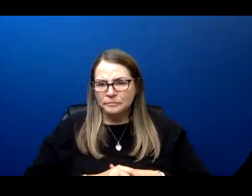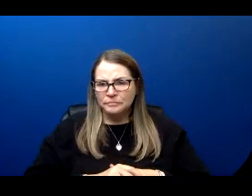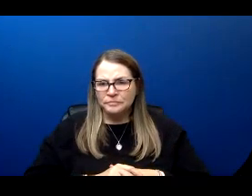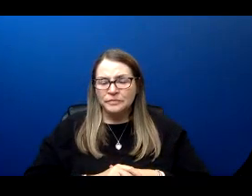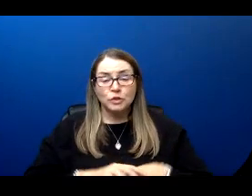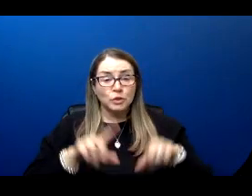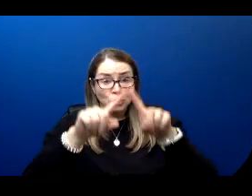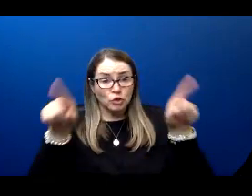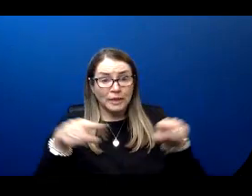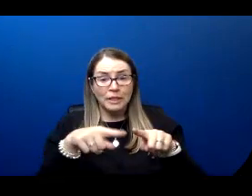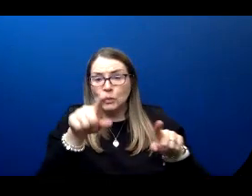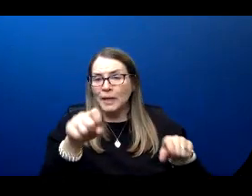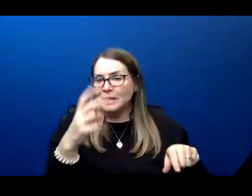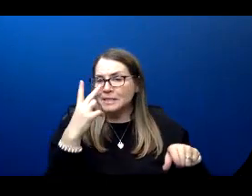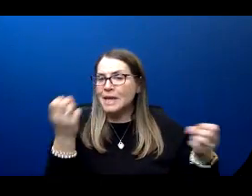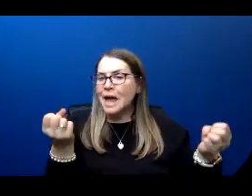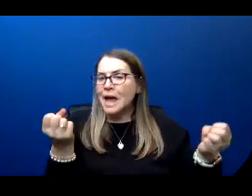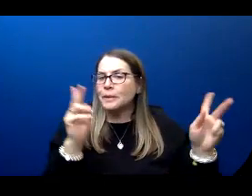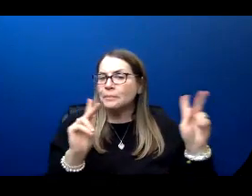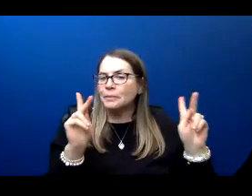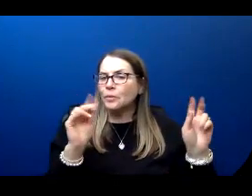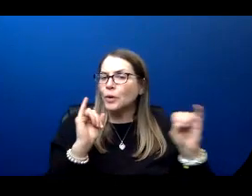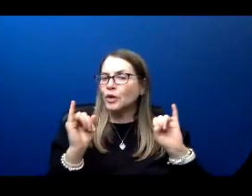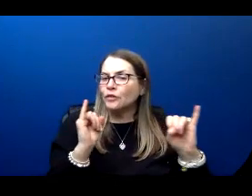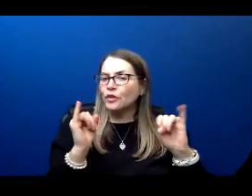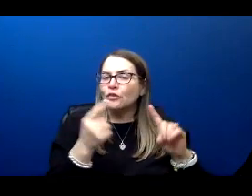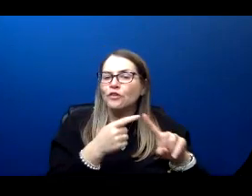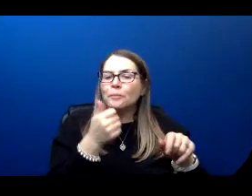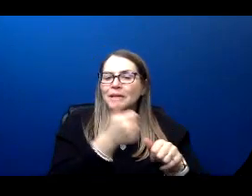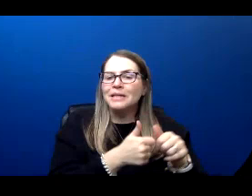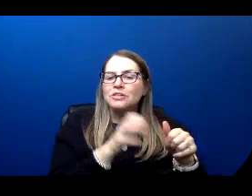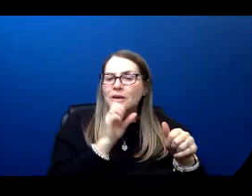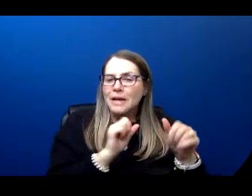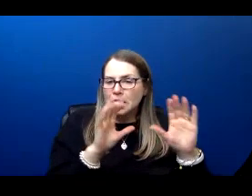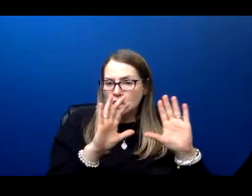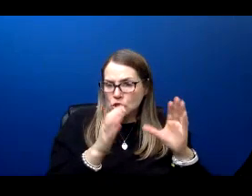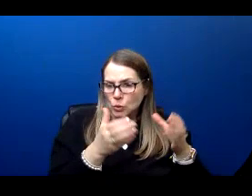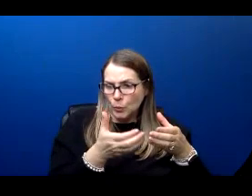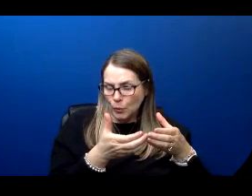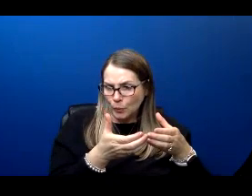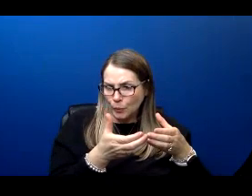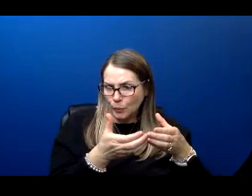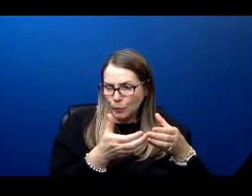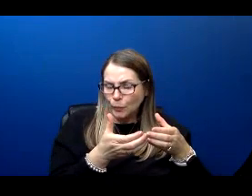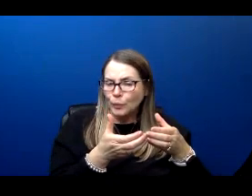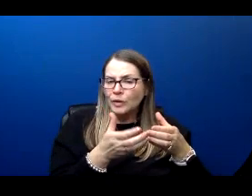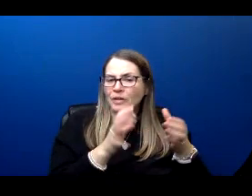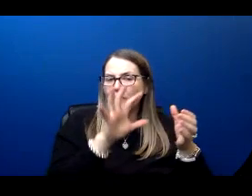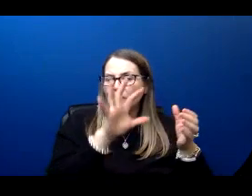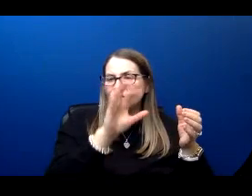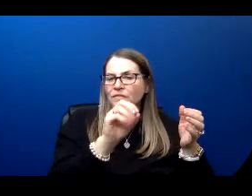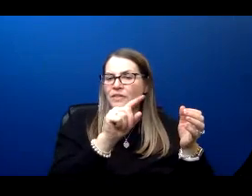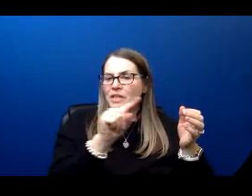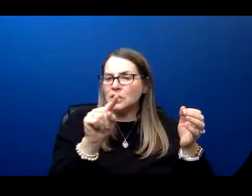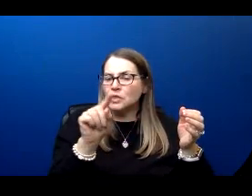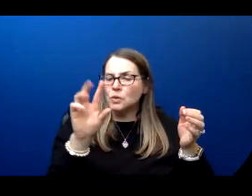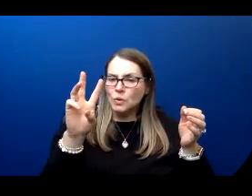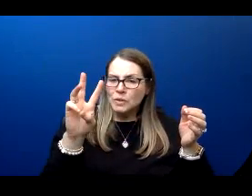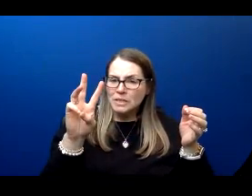you can see how many people were interviewed from each age group. The majority were from the 50 to